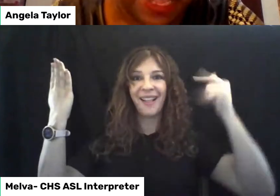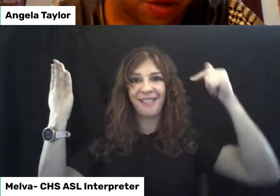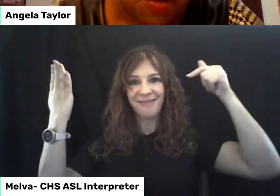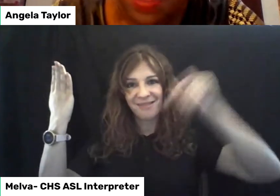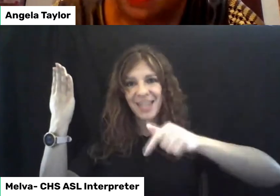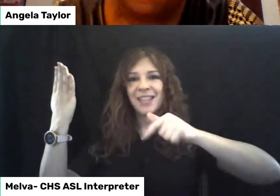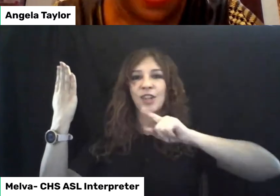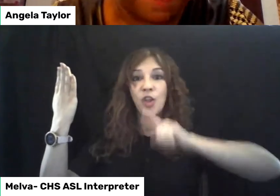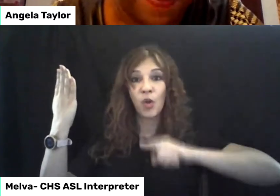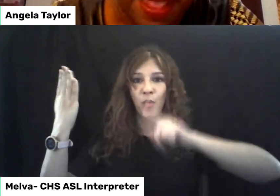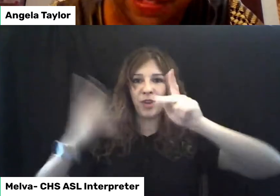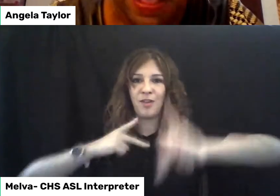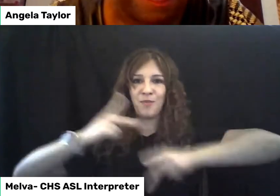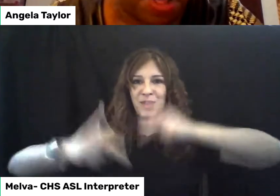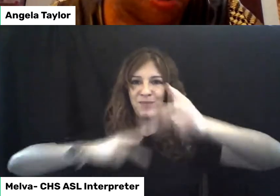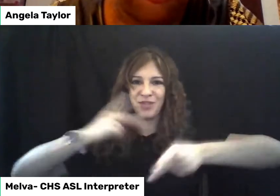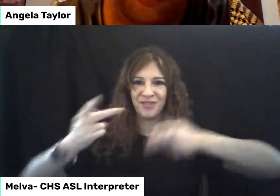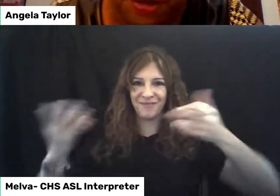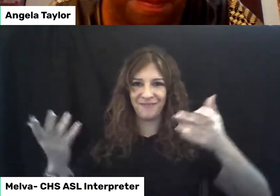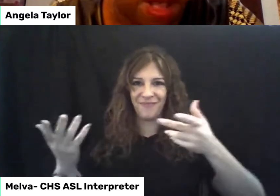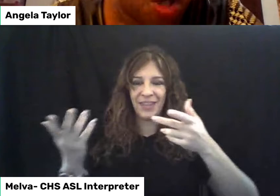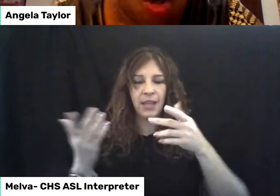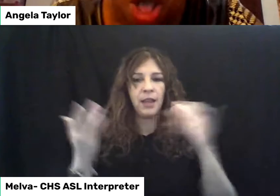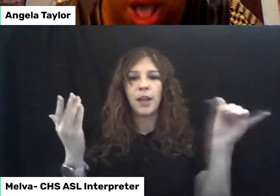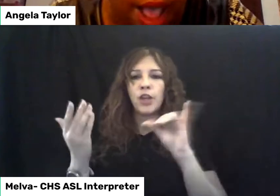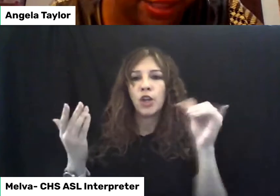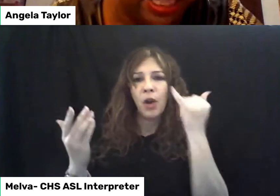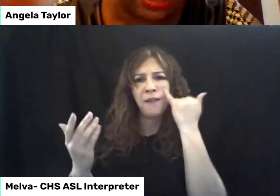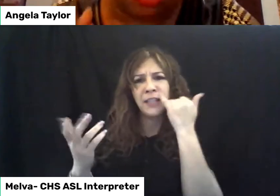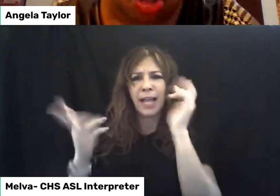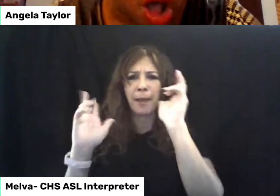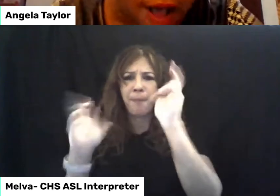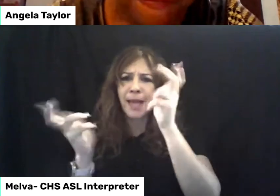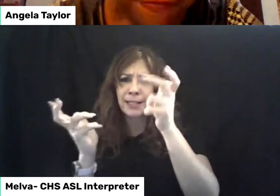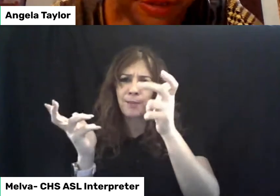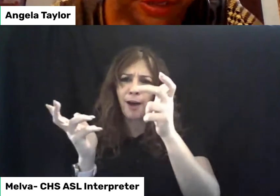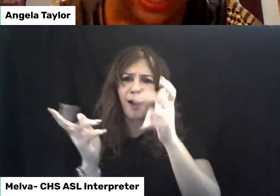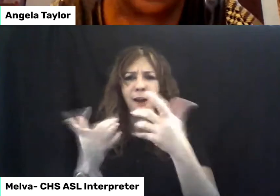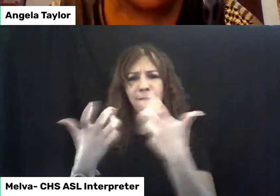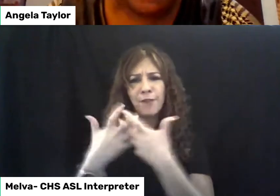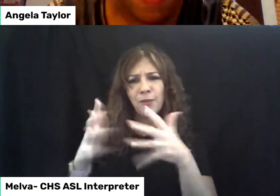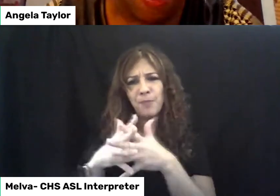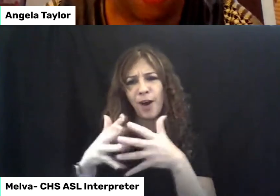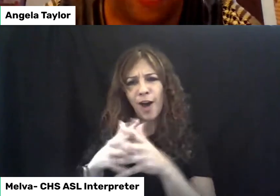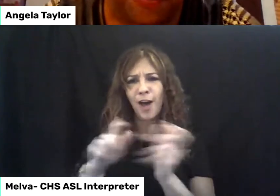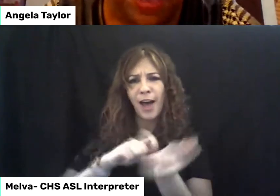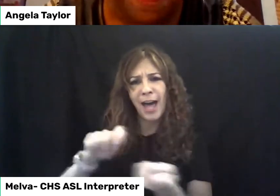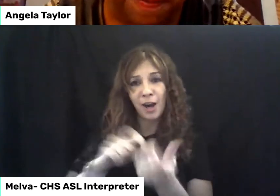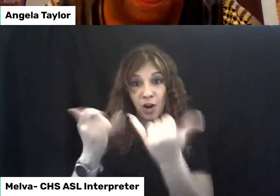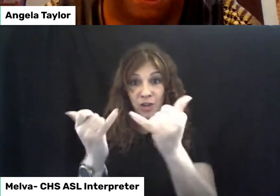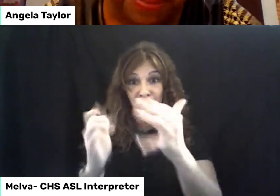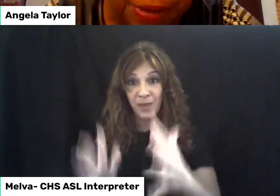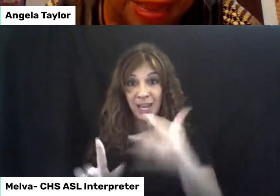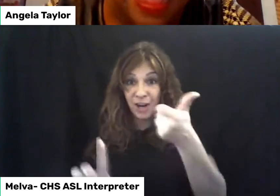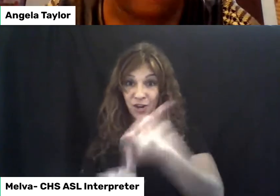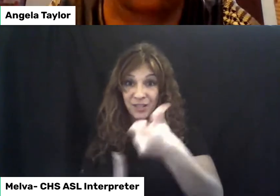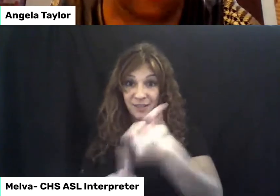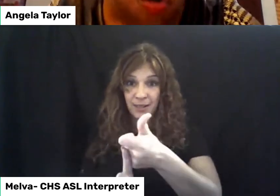on the field, be it basketball, football, hockey, golf. Here are the real